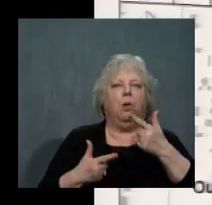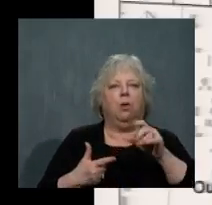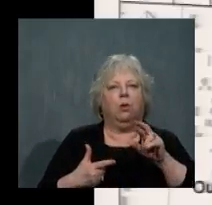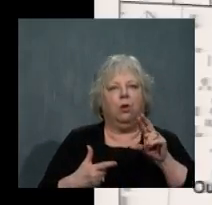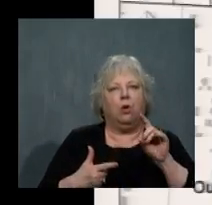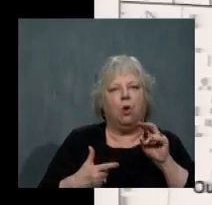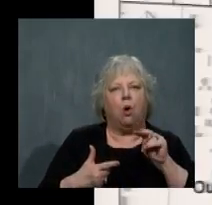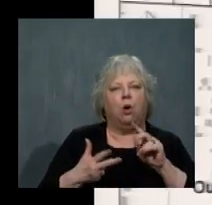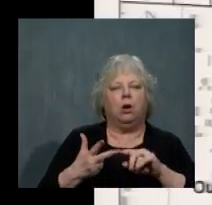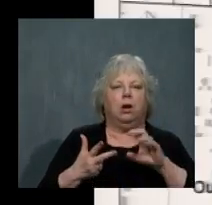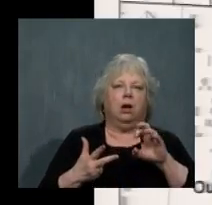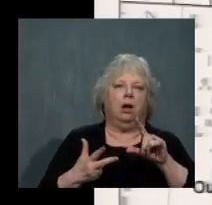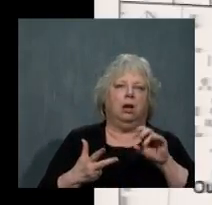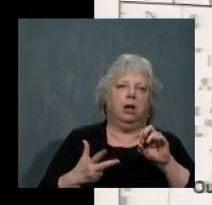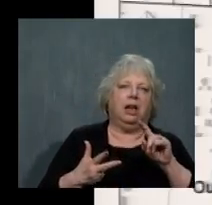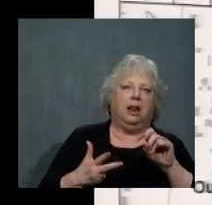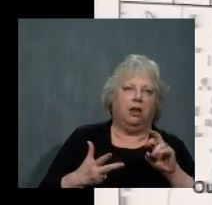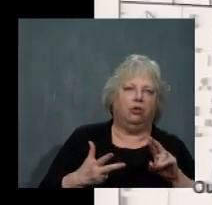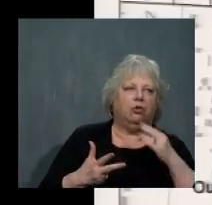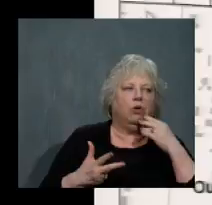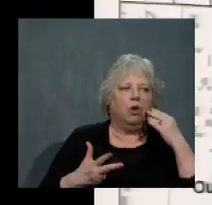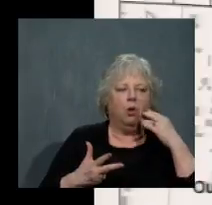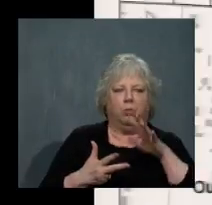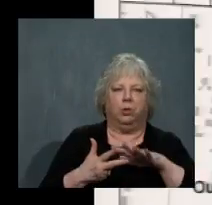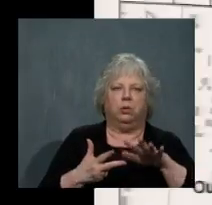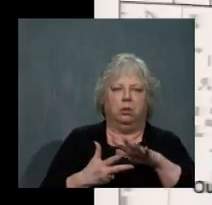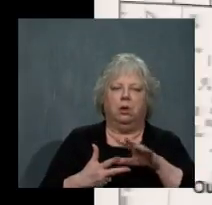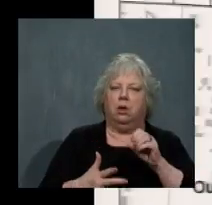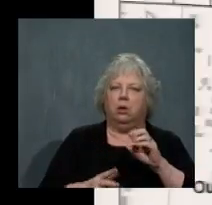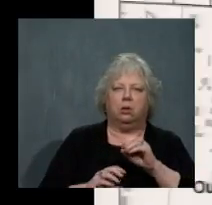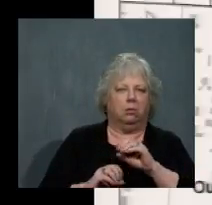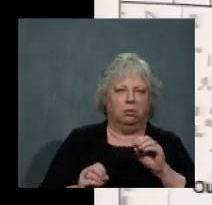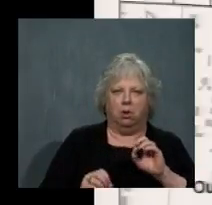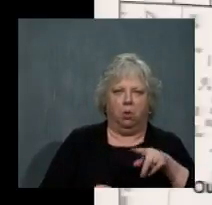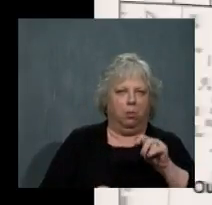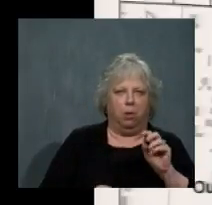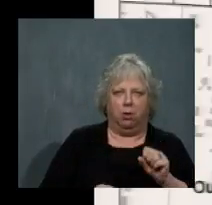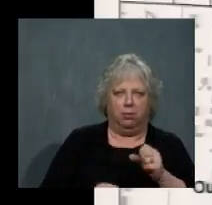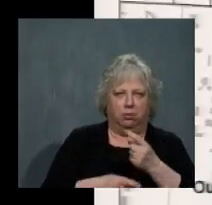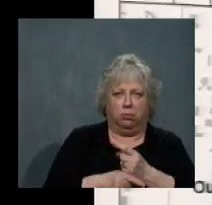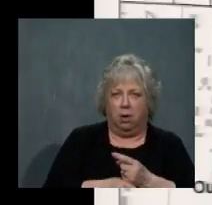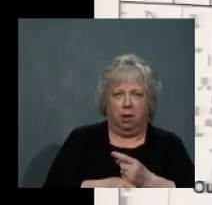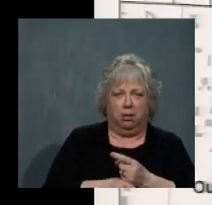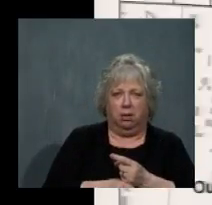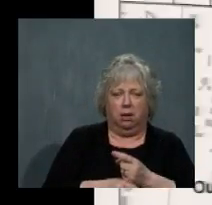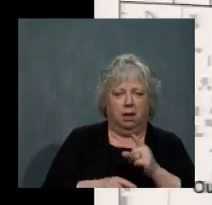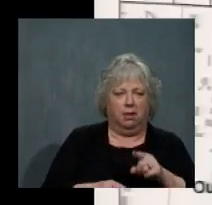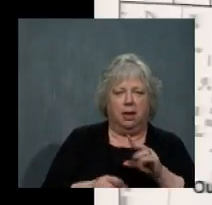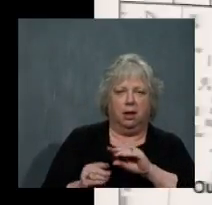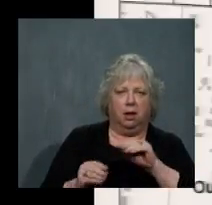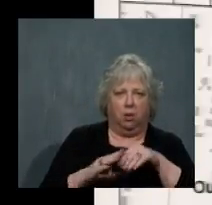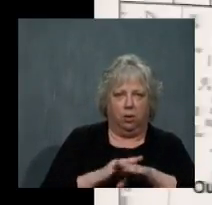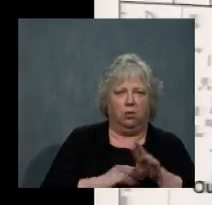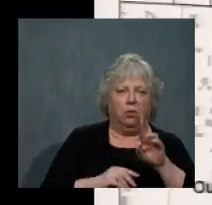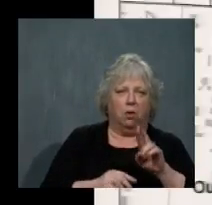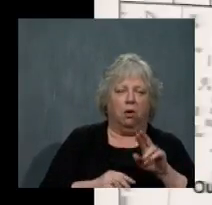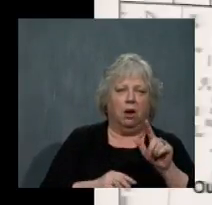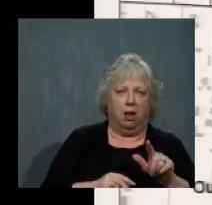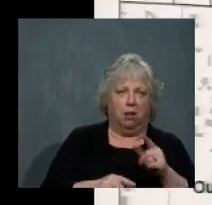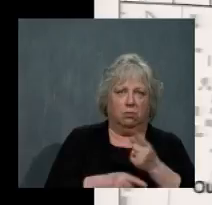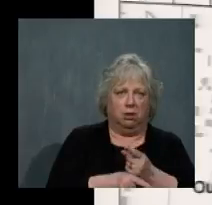homes. So I guess there's not any apartments that can go into the RL